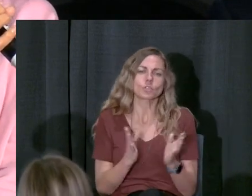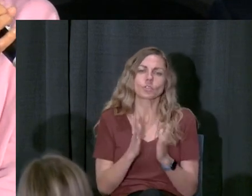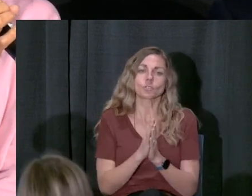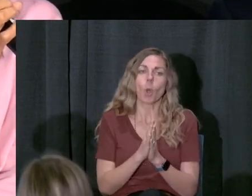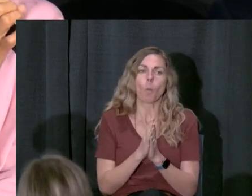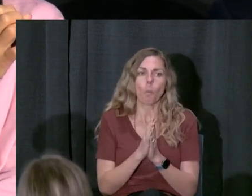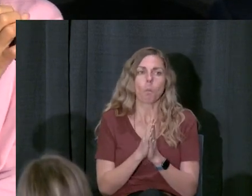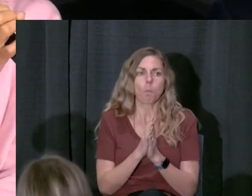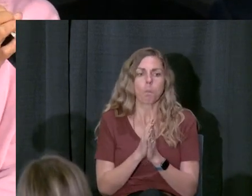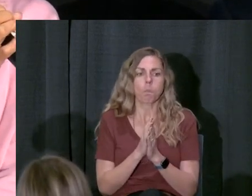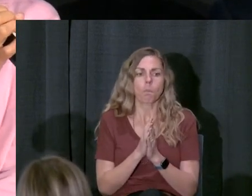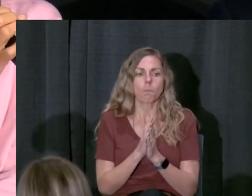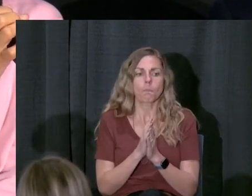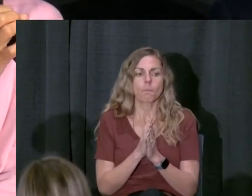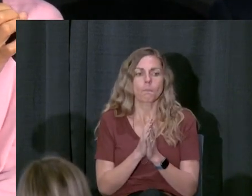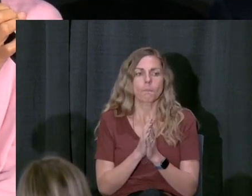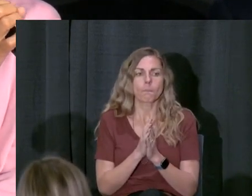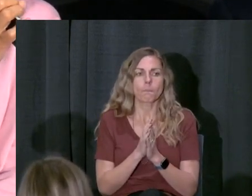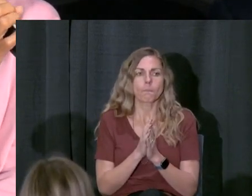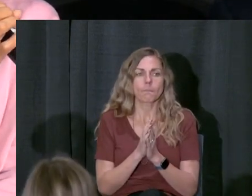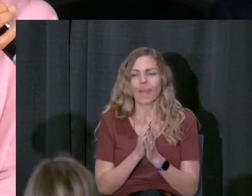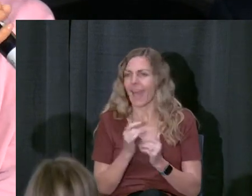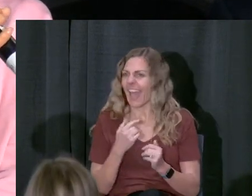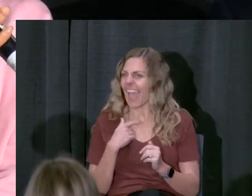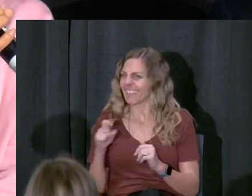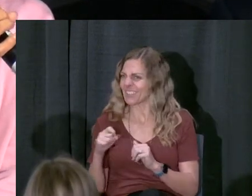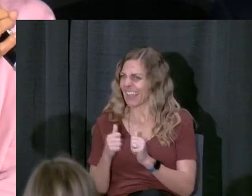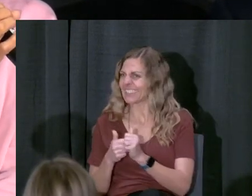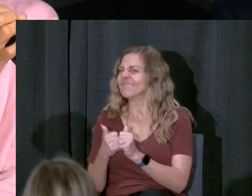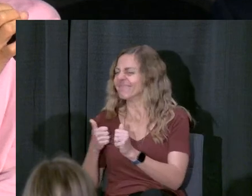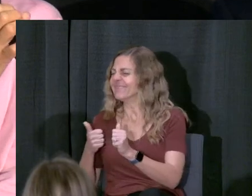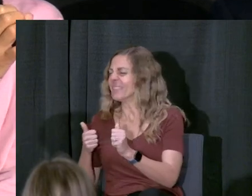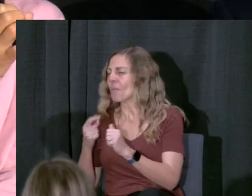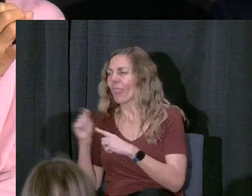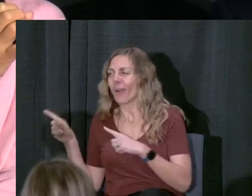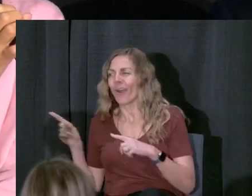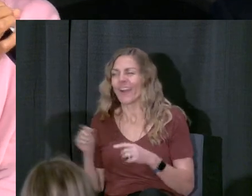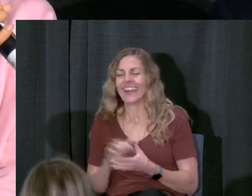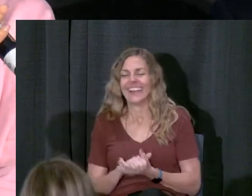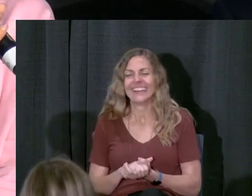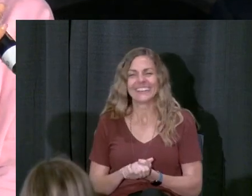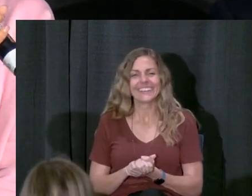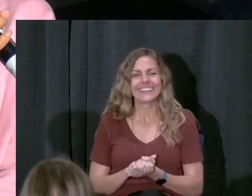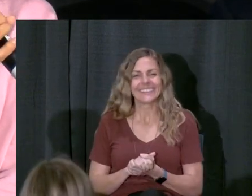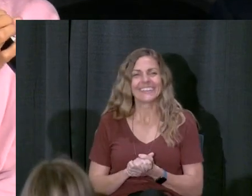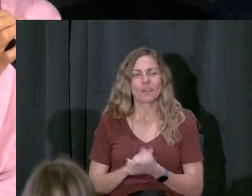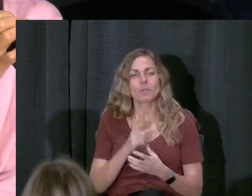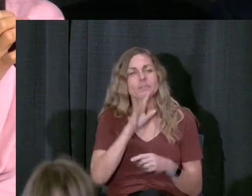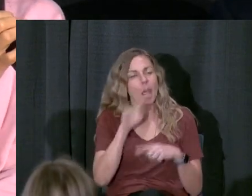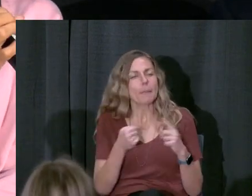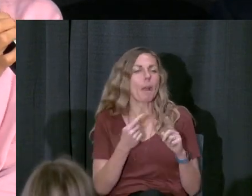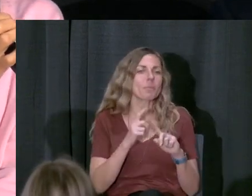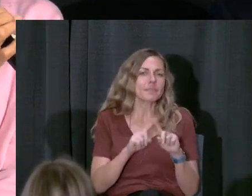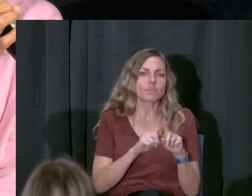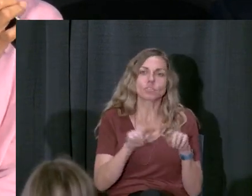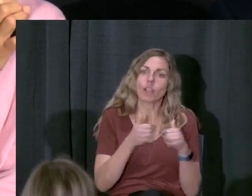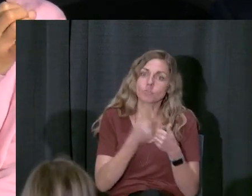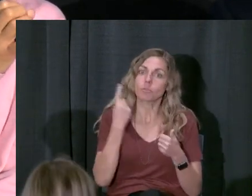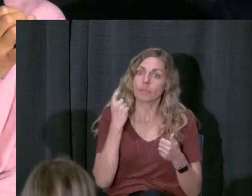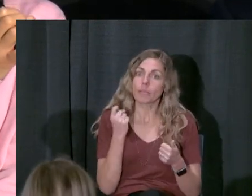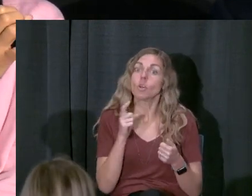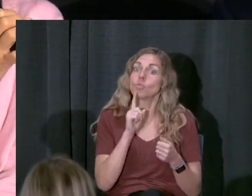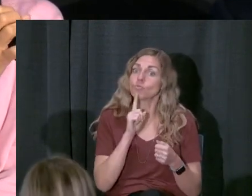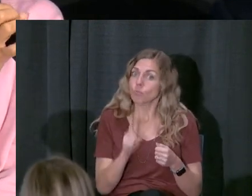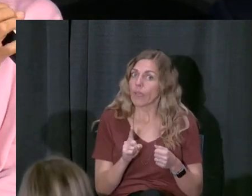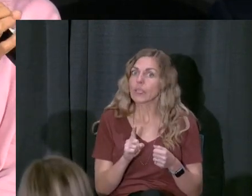them. So, of course, we have to tackle the technical challenges because, you know, really, we